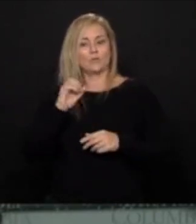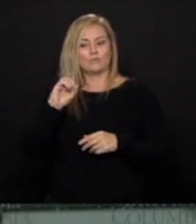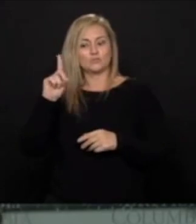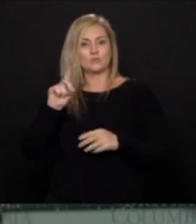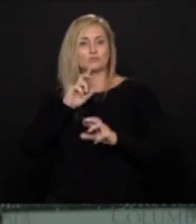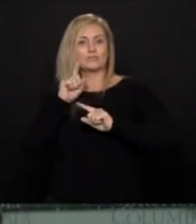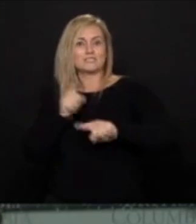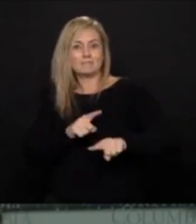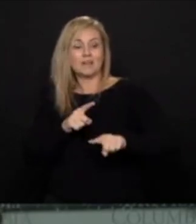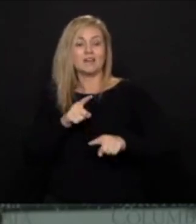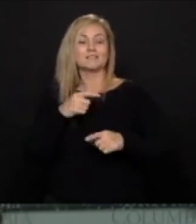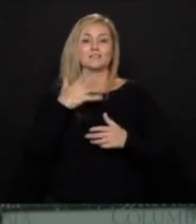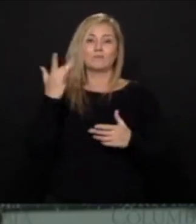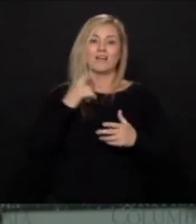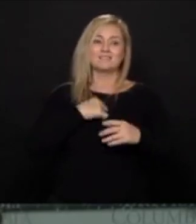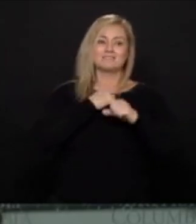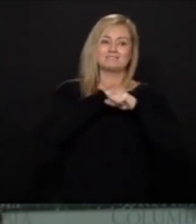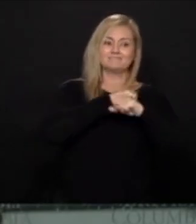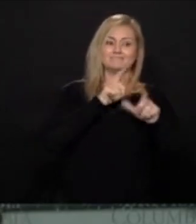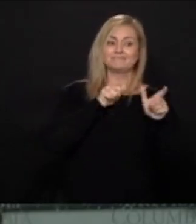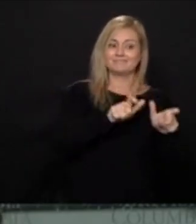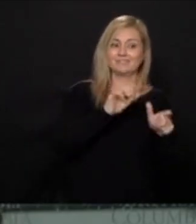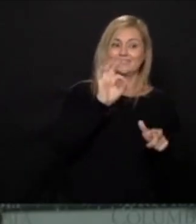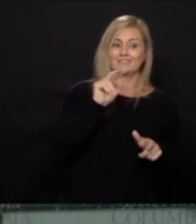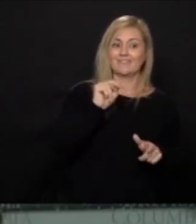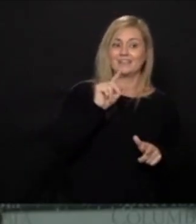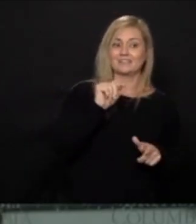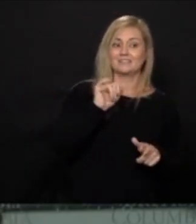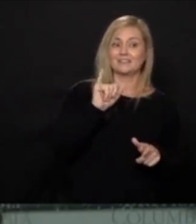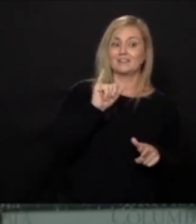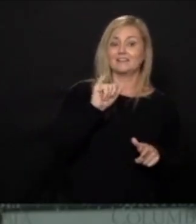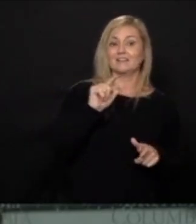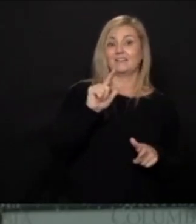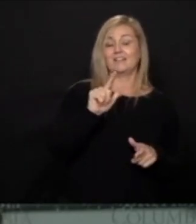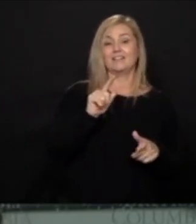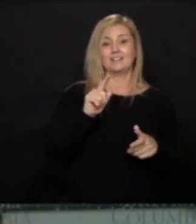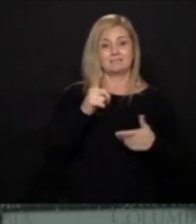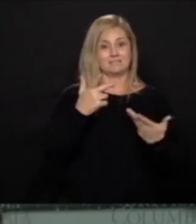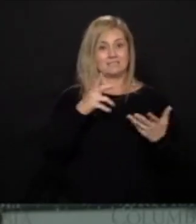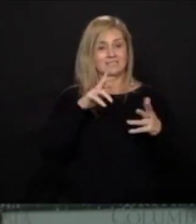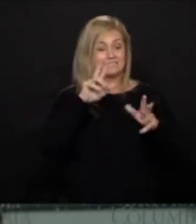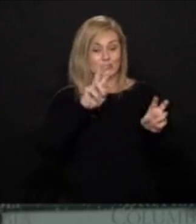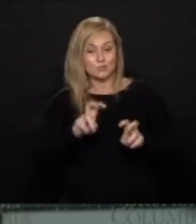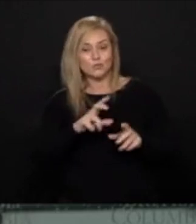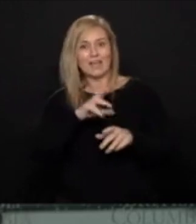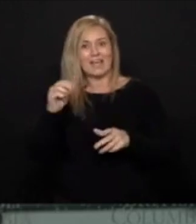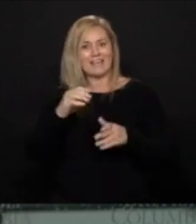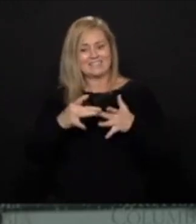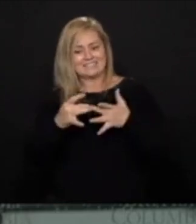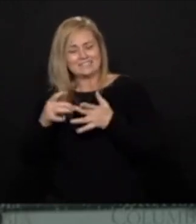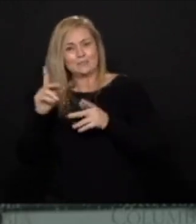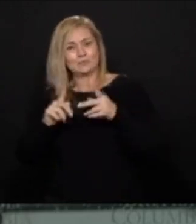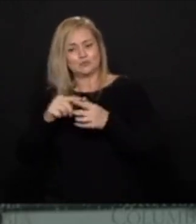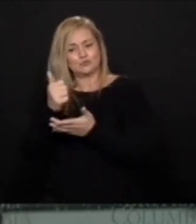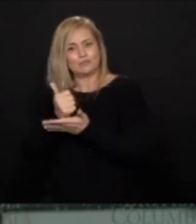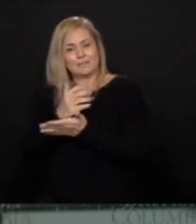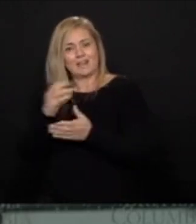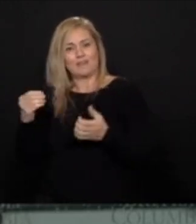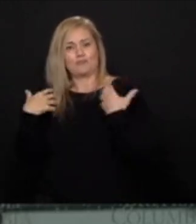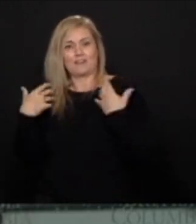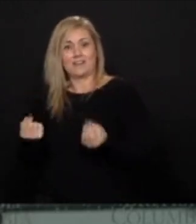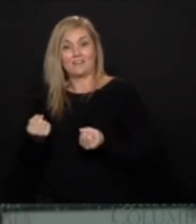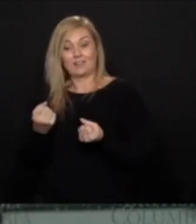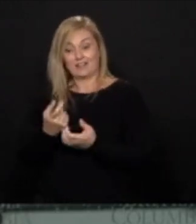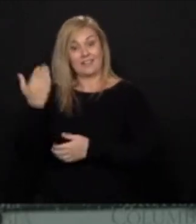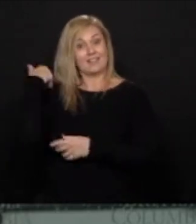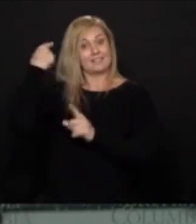from fentanyl poisoning and, very importantly, to connect people to treatment and to recovery. Last month, the province